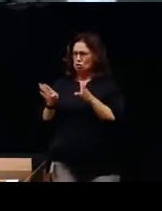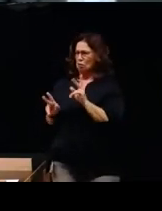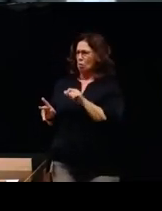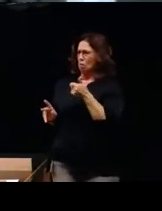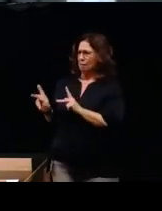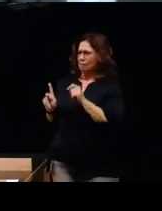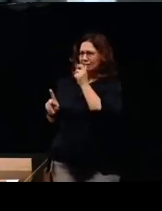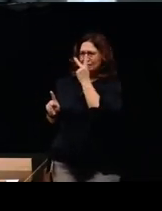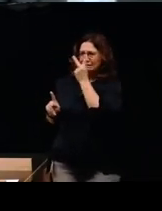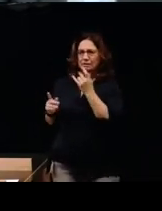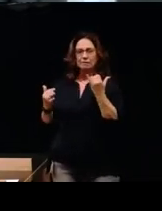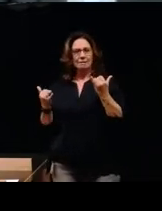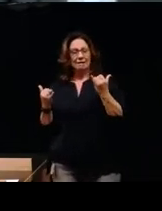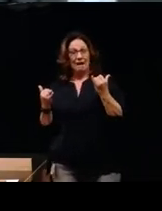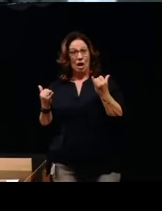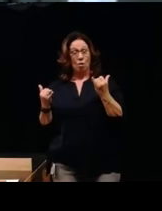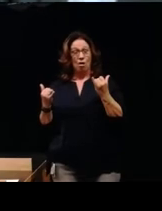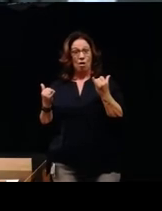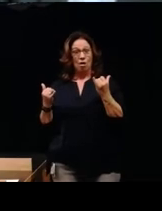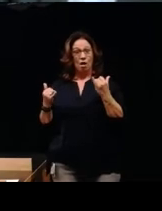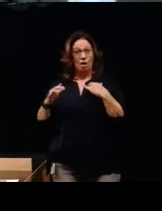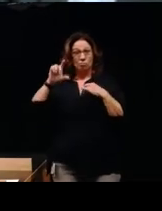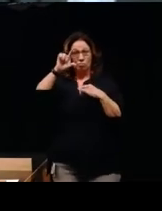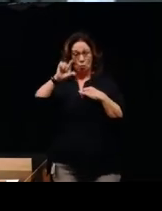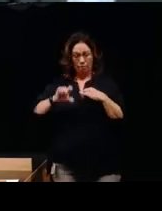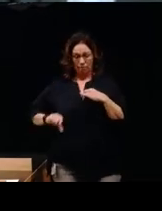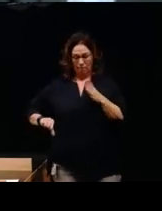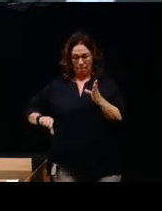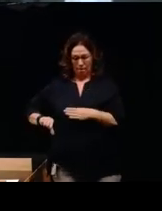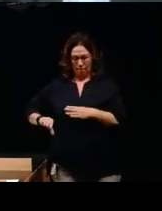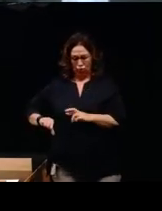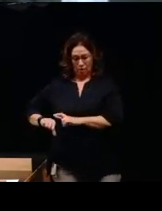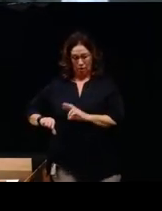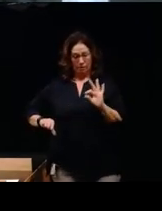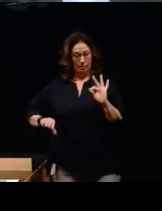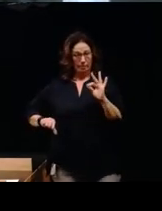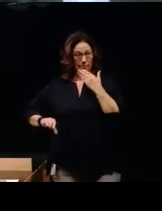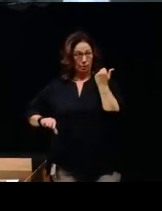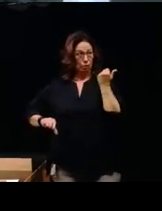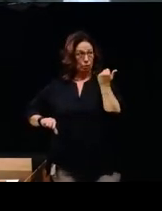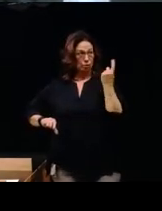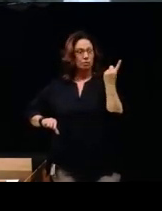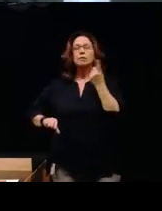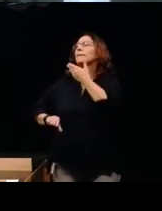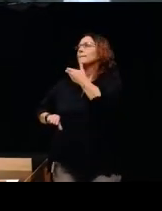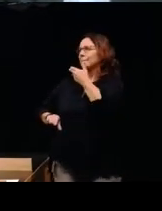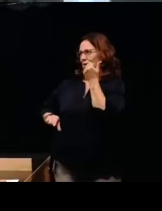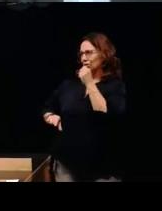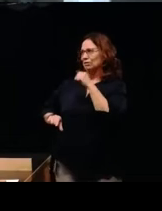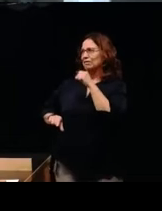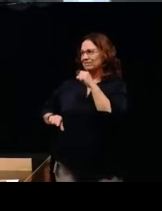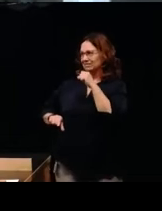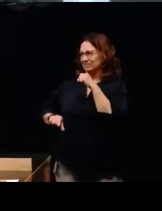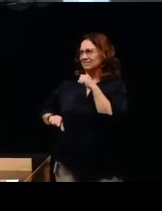How about if I put it off to the bottom right here? Yeah, that's a better spot for it, for